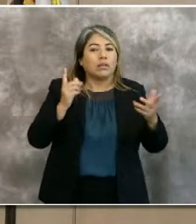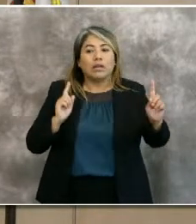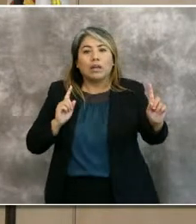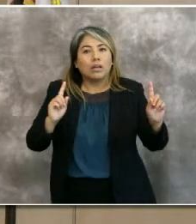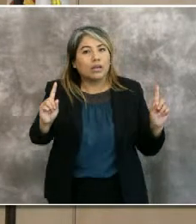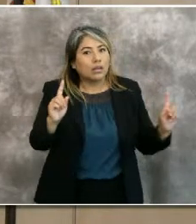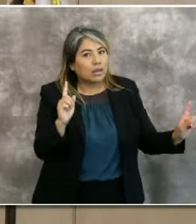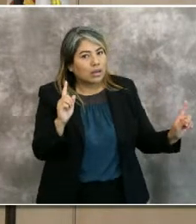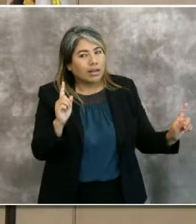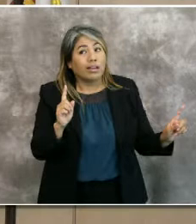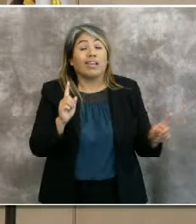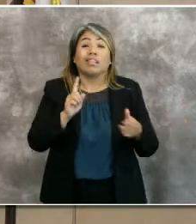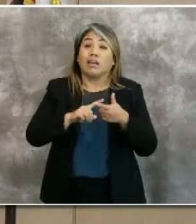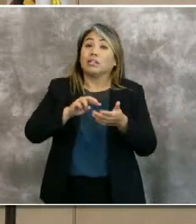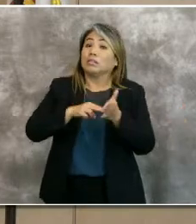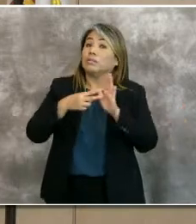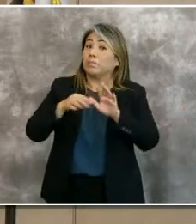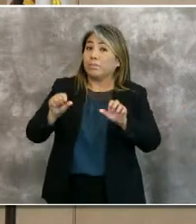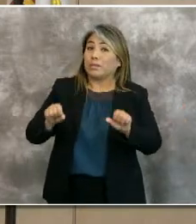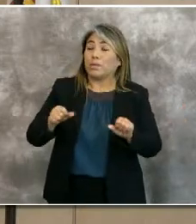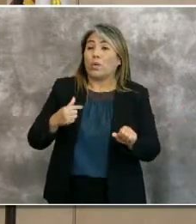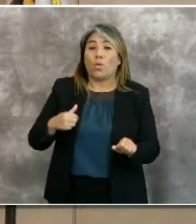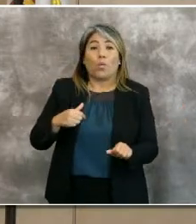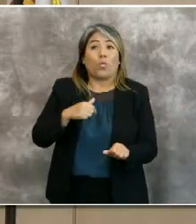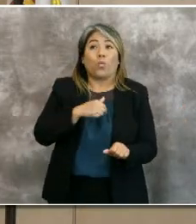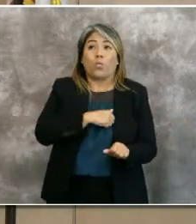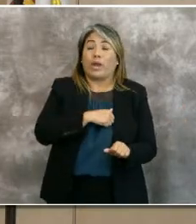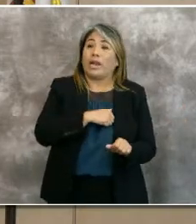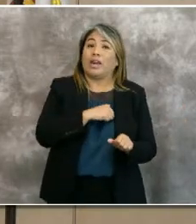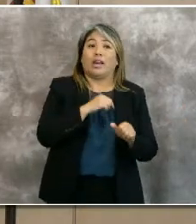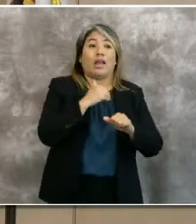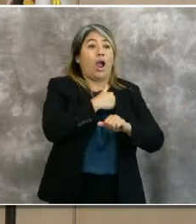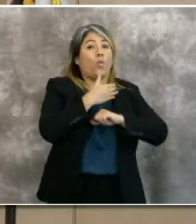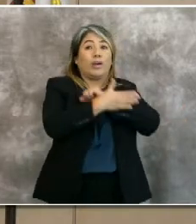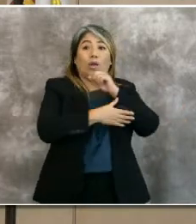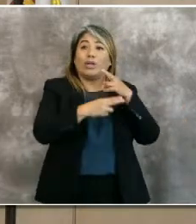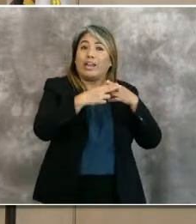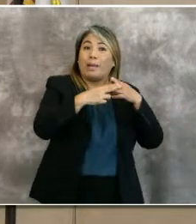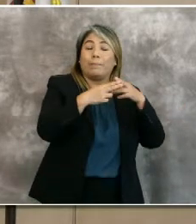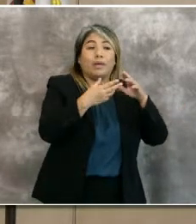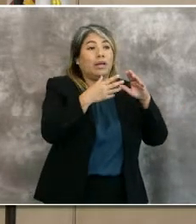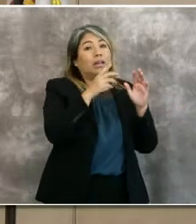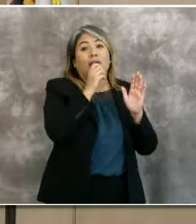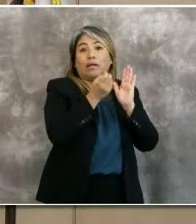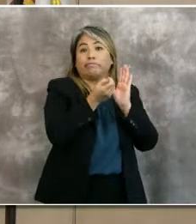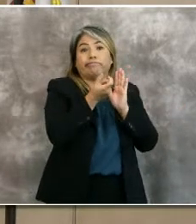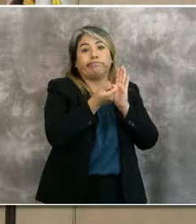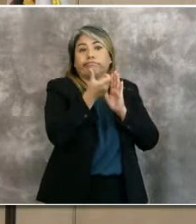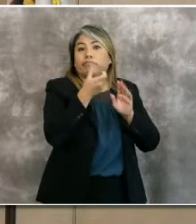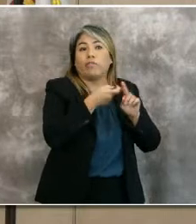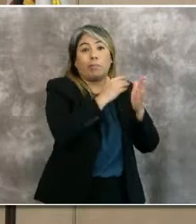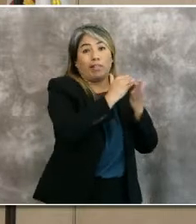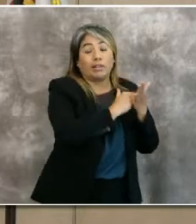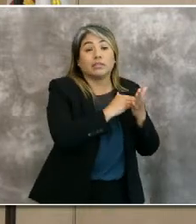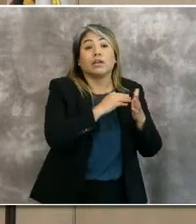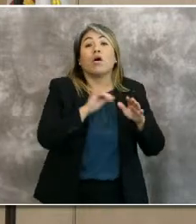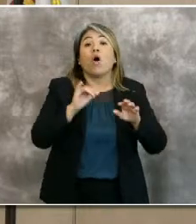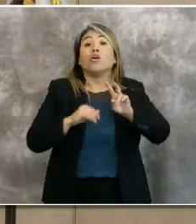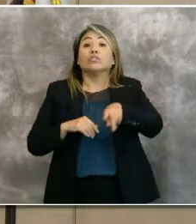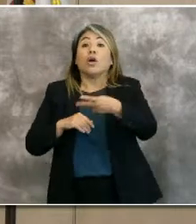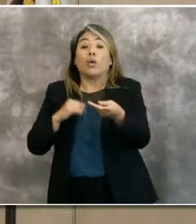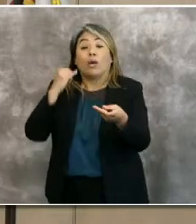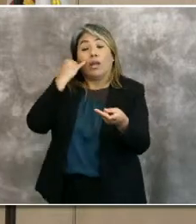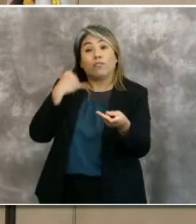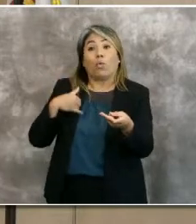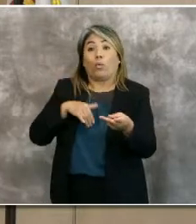distancing, it is quite possible we will not get off the list. And but also on the flip side, if we